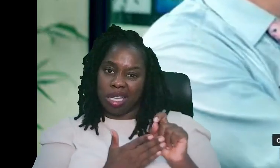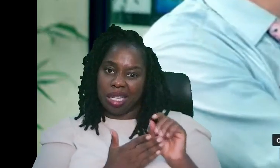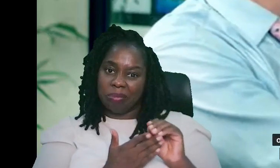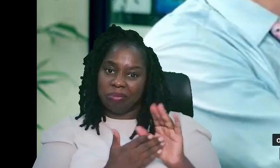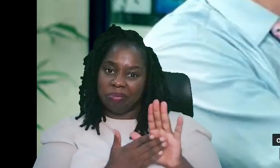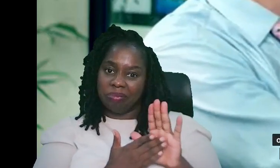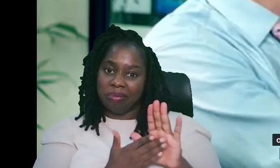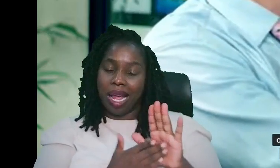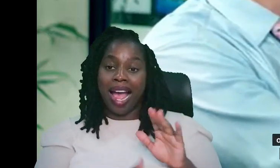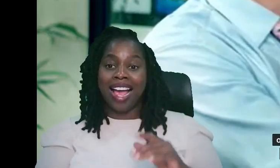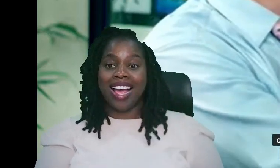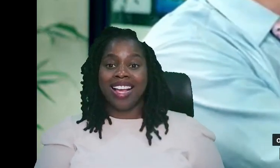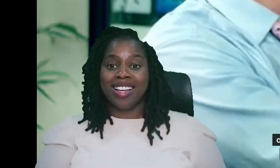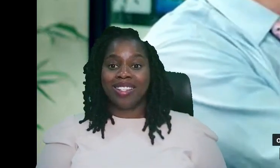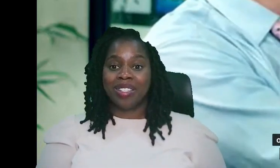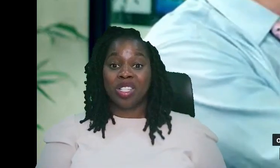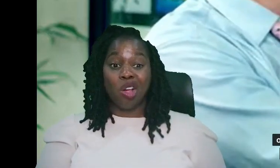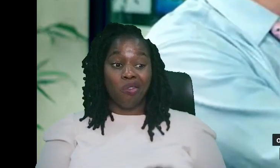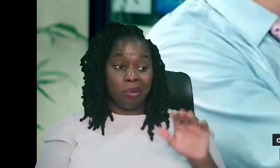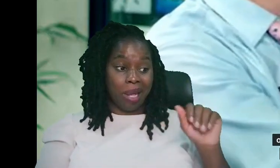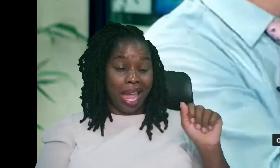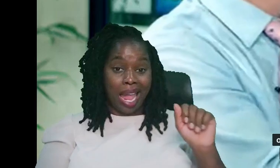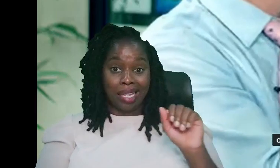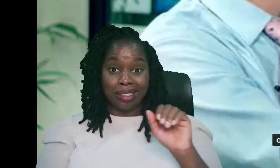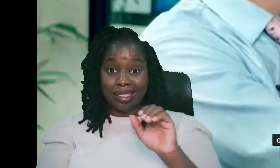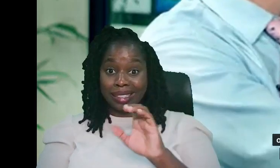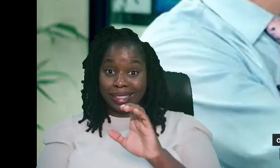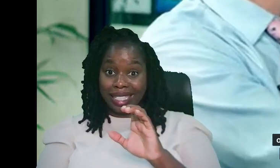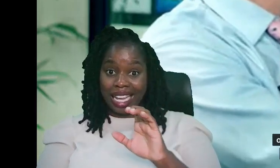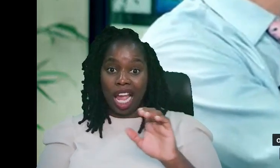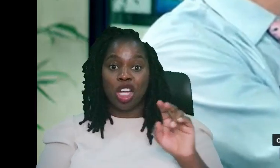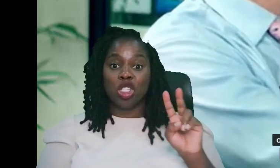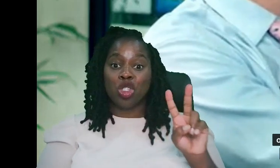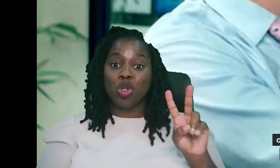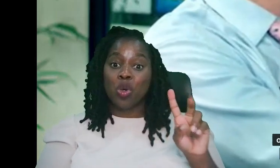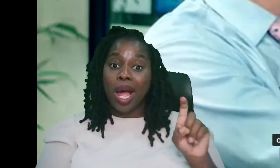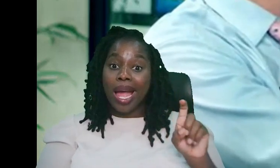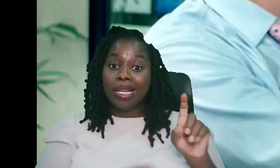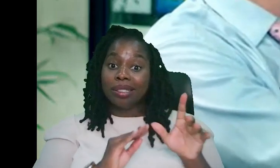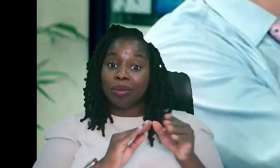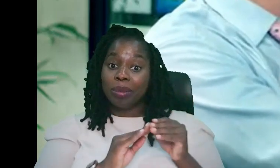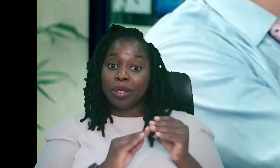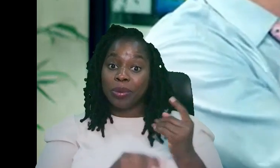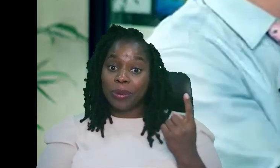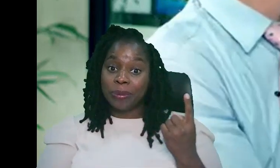A all the way to C is 2x plus 1.